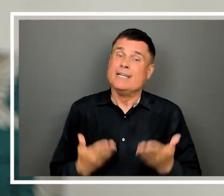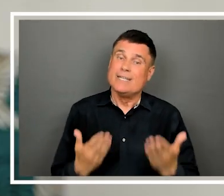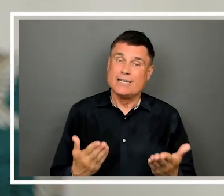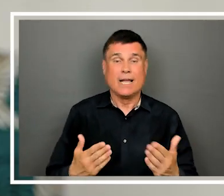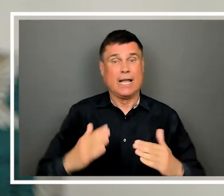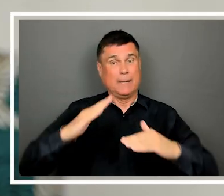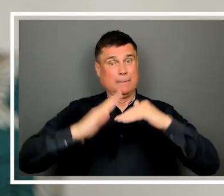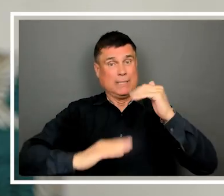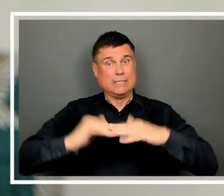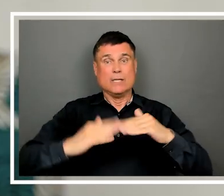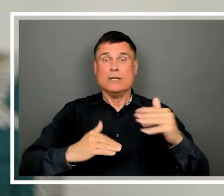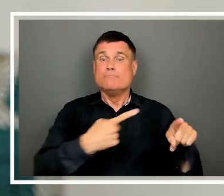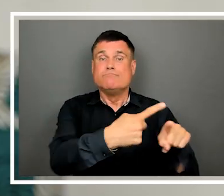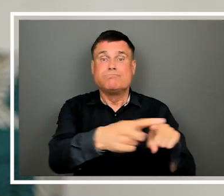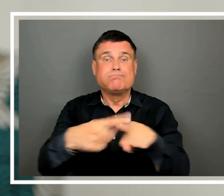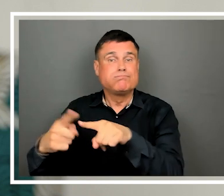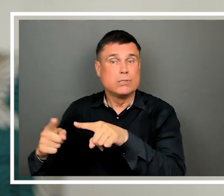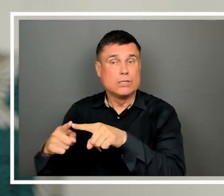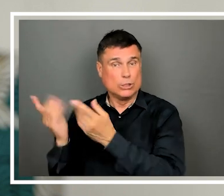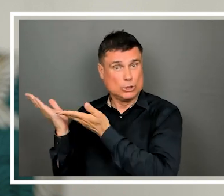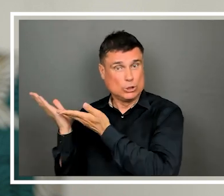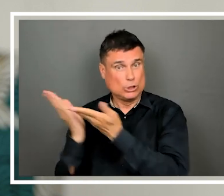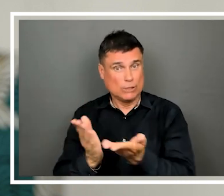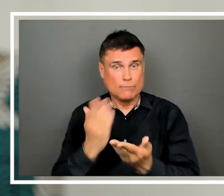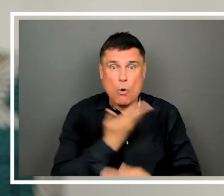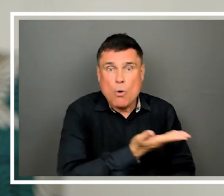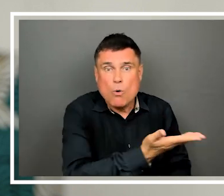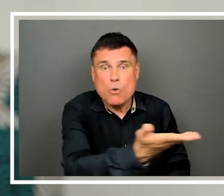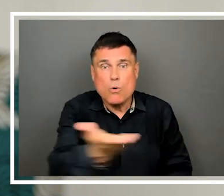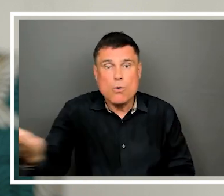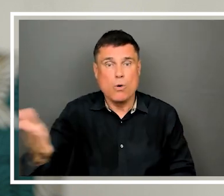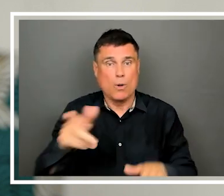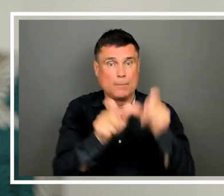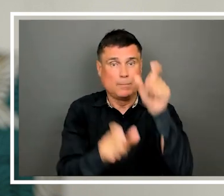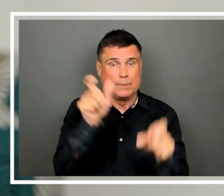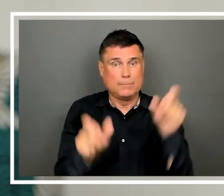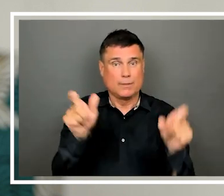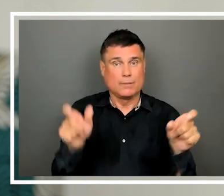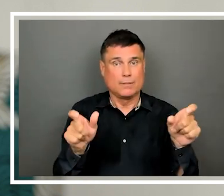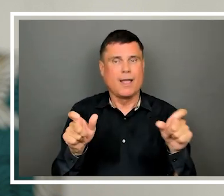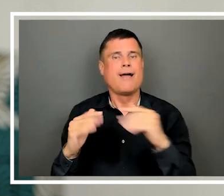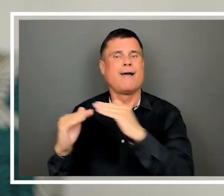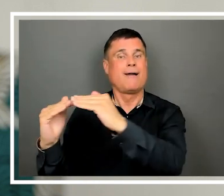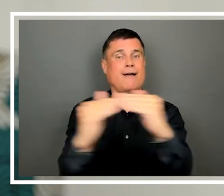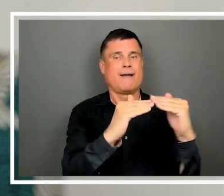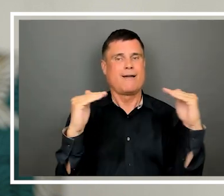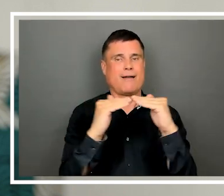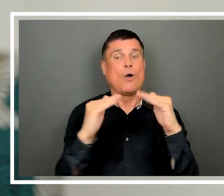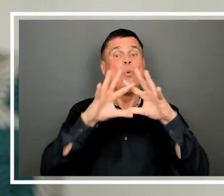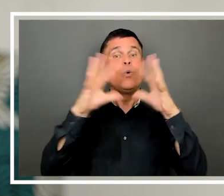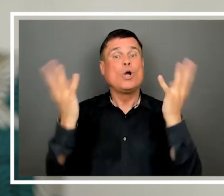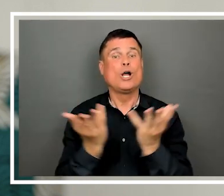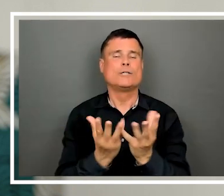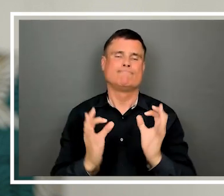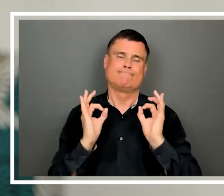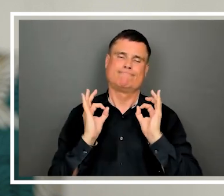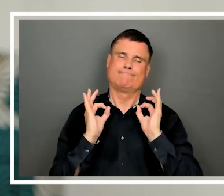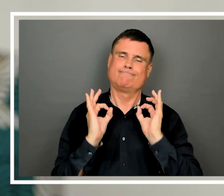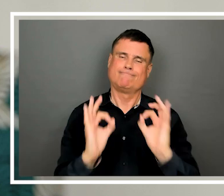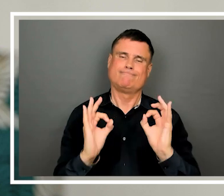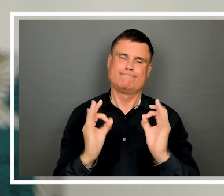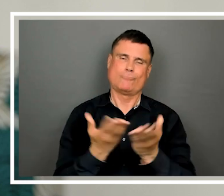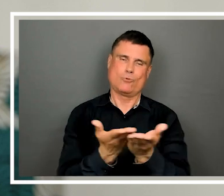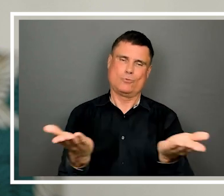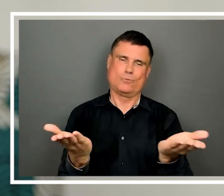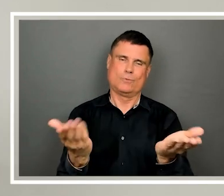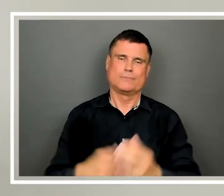if we built products, facilities, and services that can be used by all people, our world would be a better